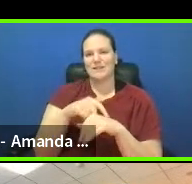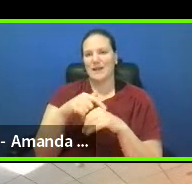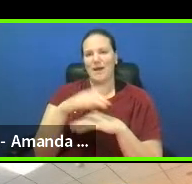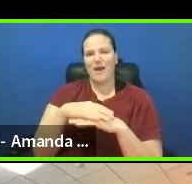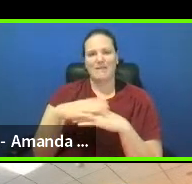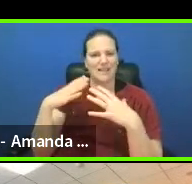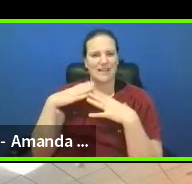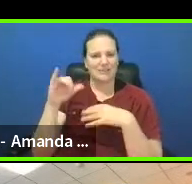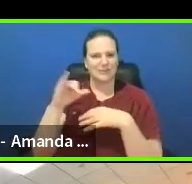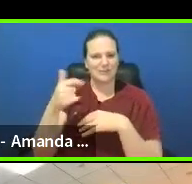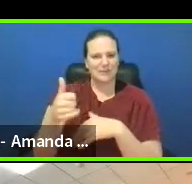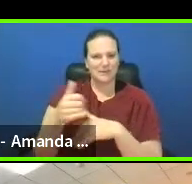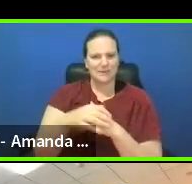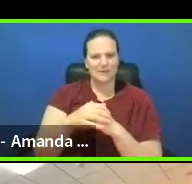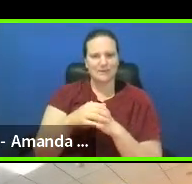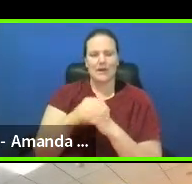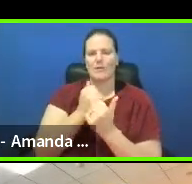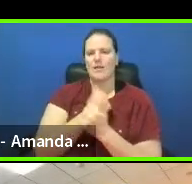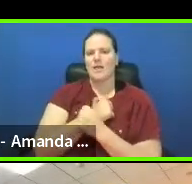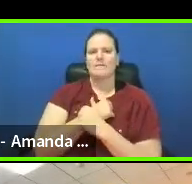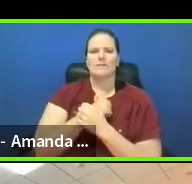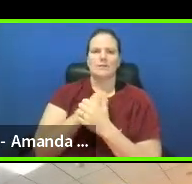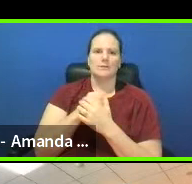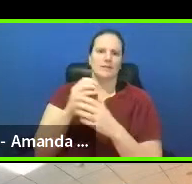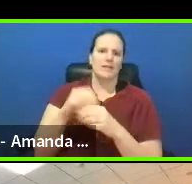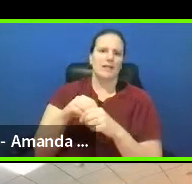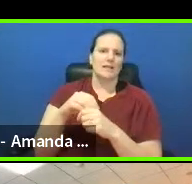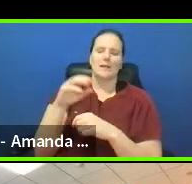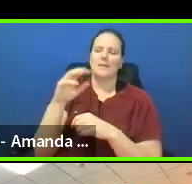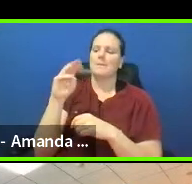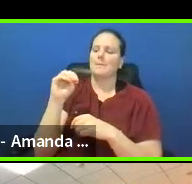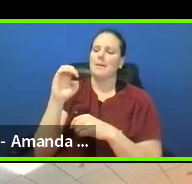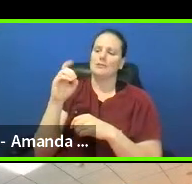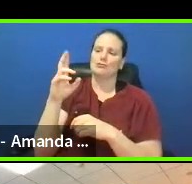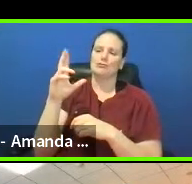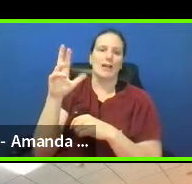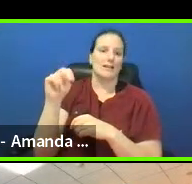vacation. I would love to be in the Mediterranean also.